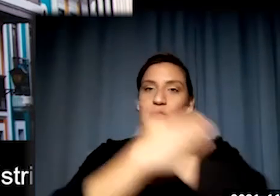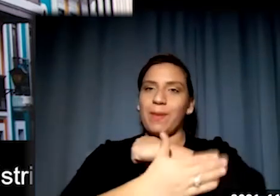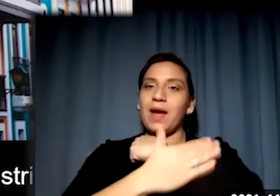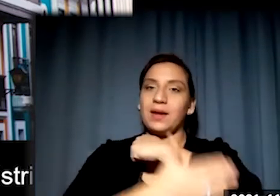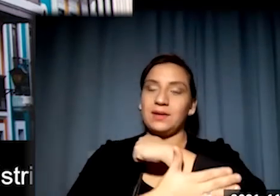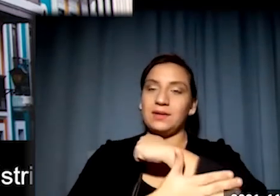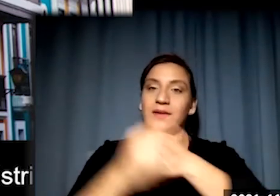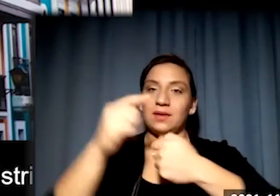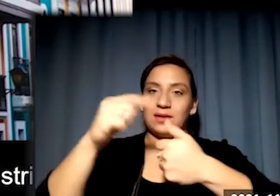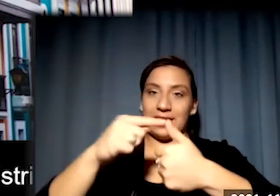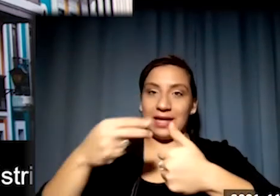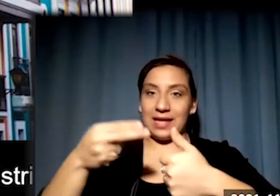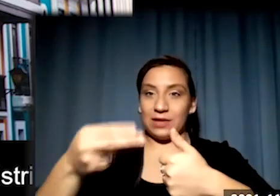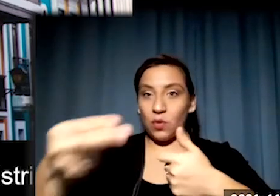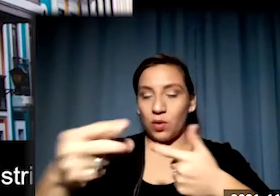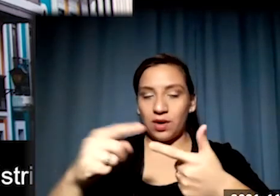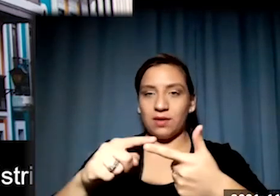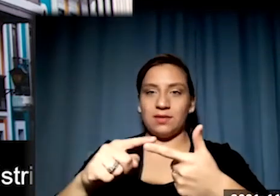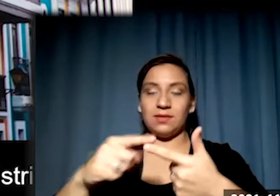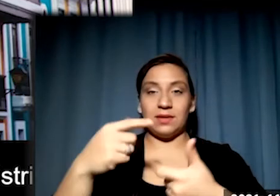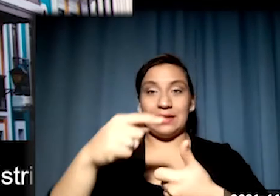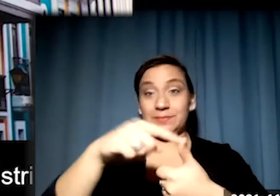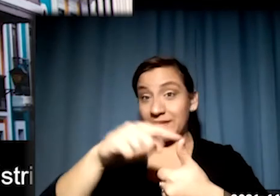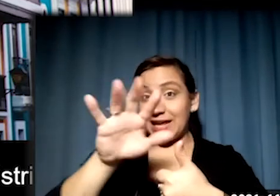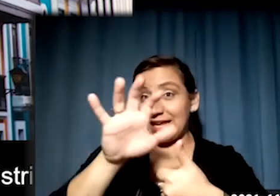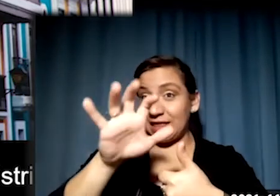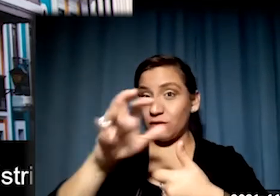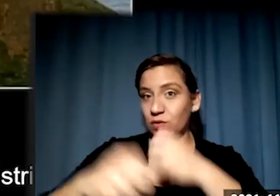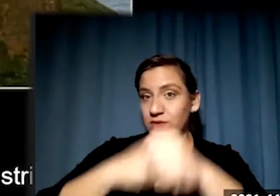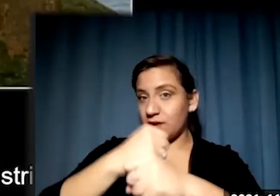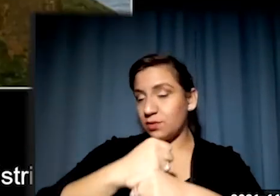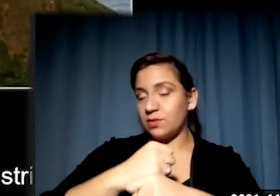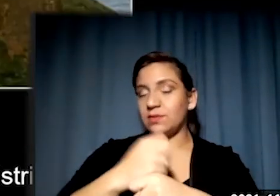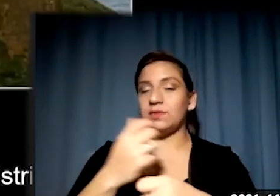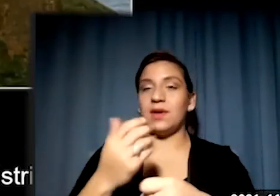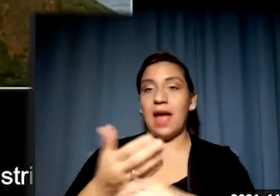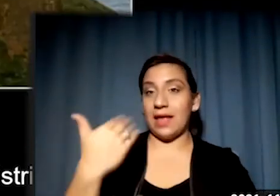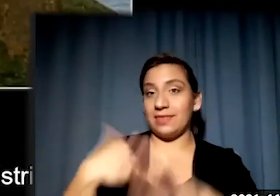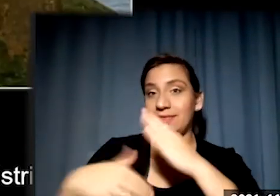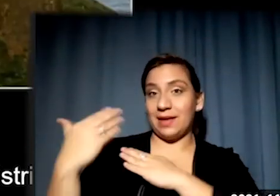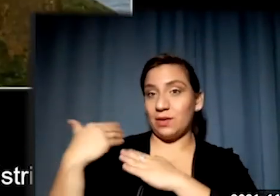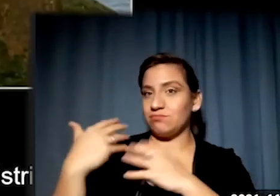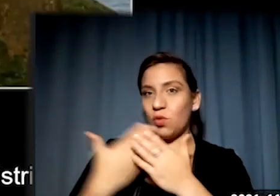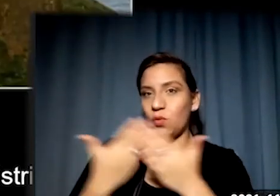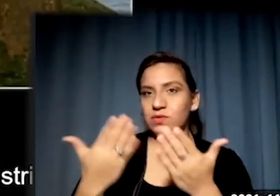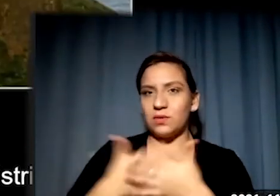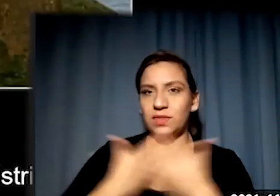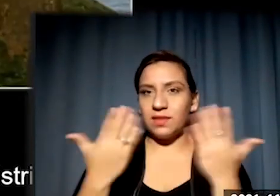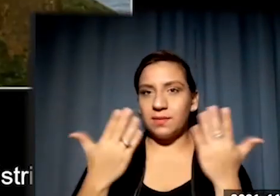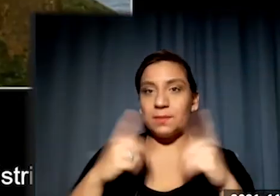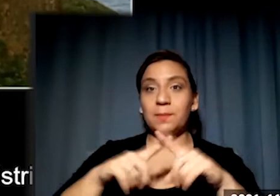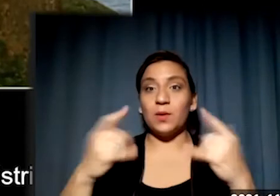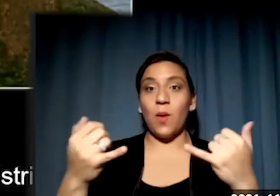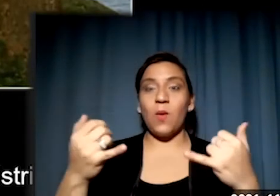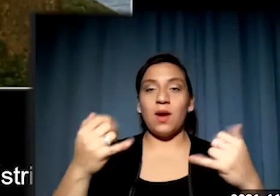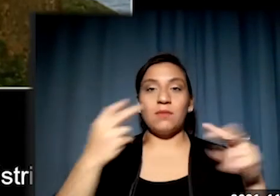not there originally, but that now form part of the historic urban landscape that is the city. We have unique